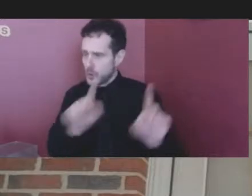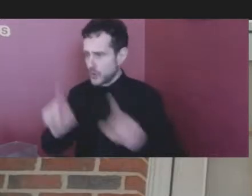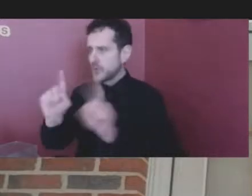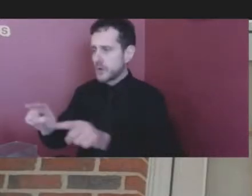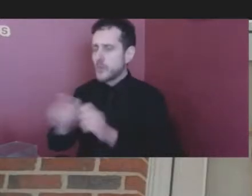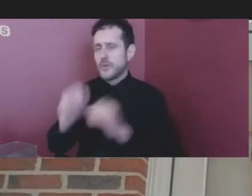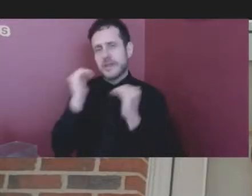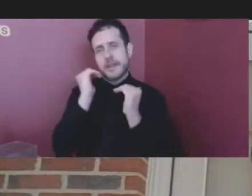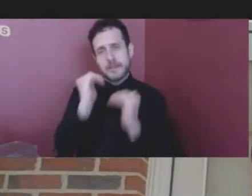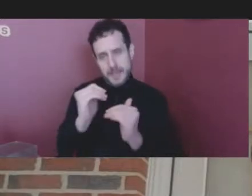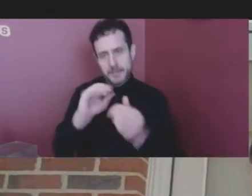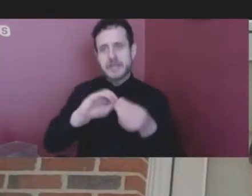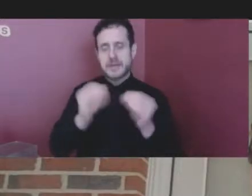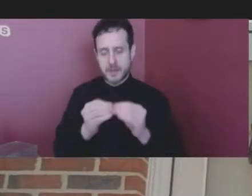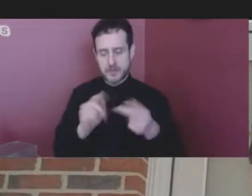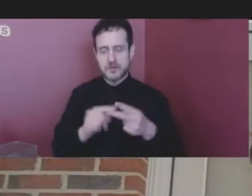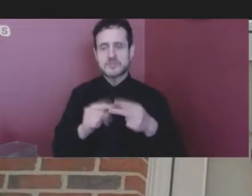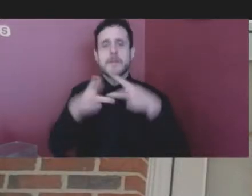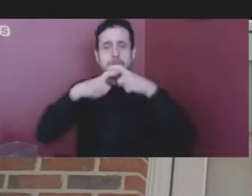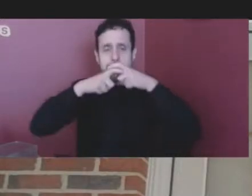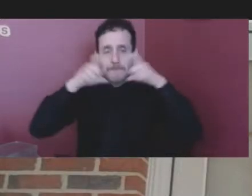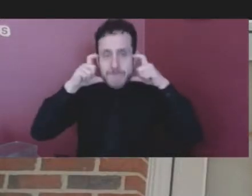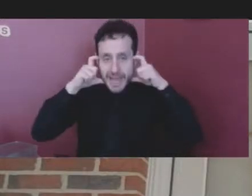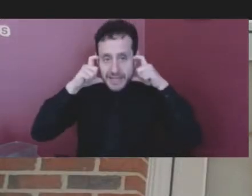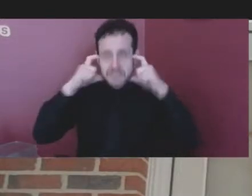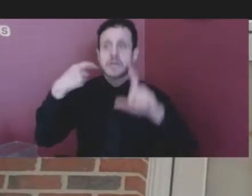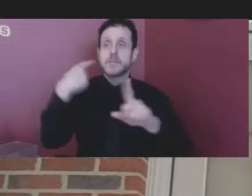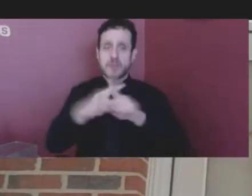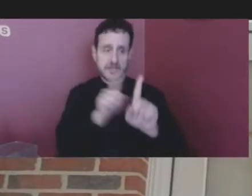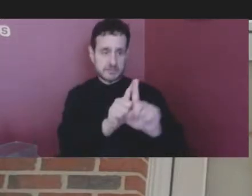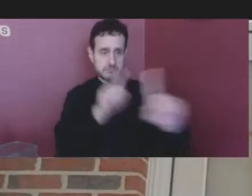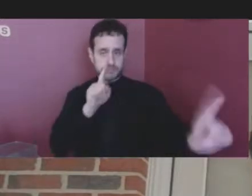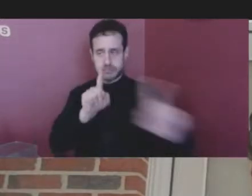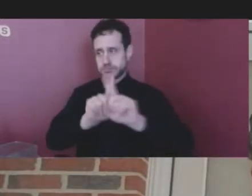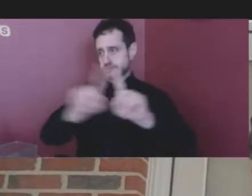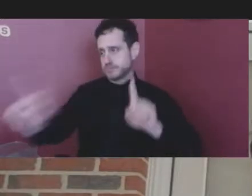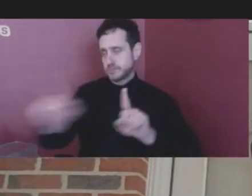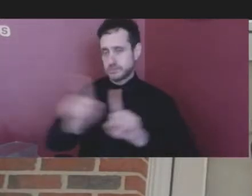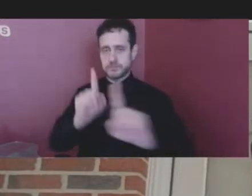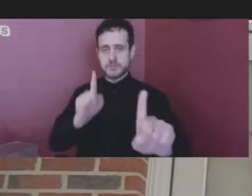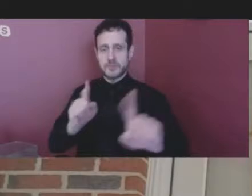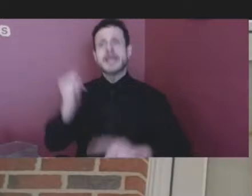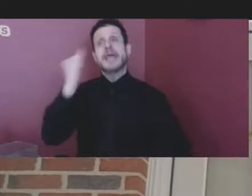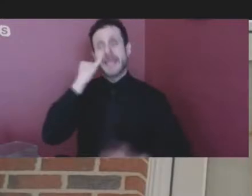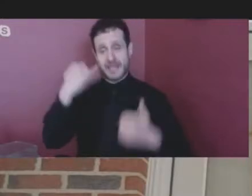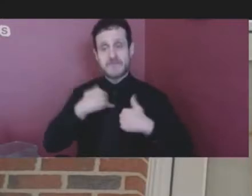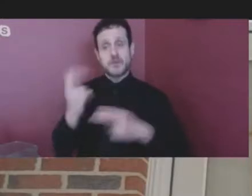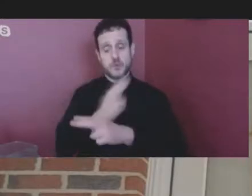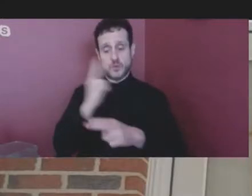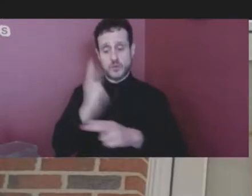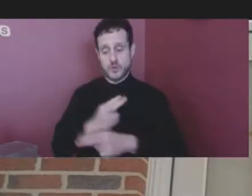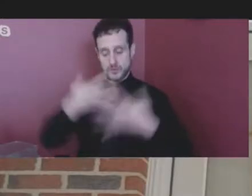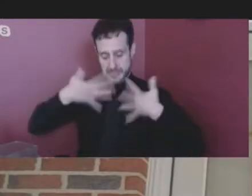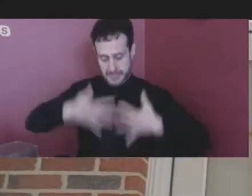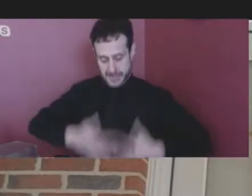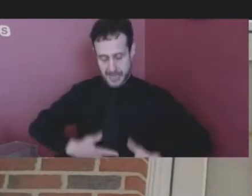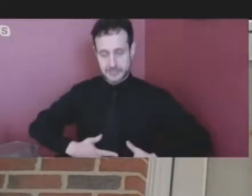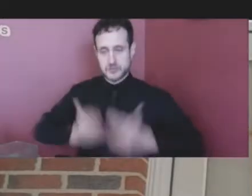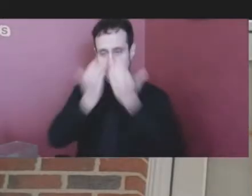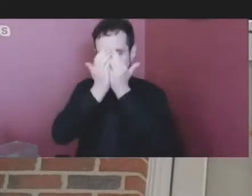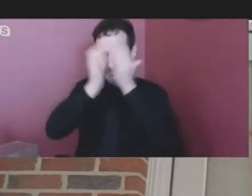masking, and social distancing. For anyone wearing a costume, Whether a